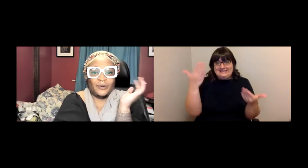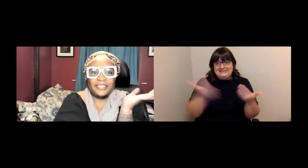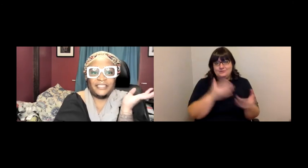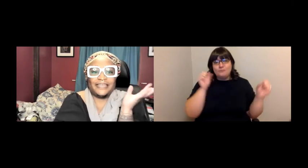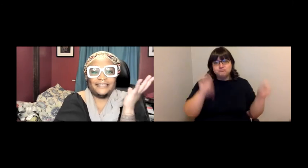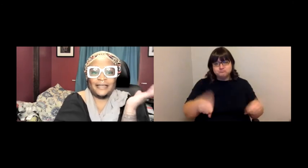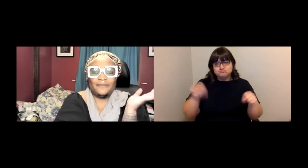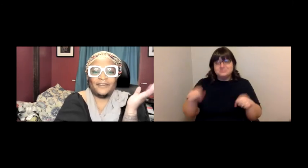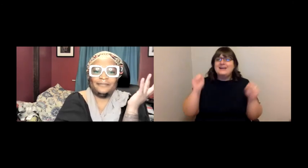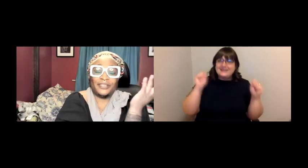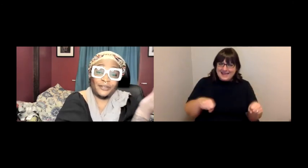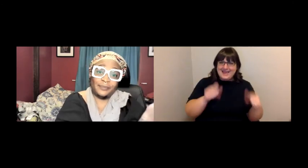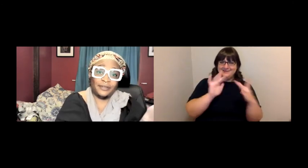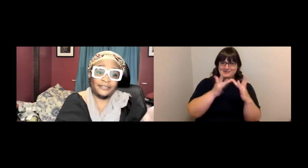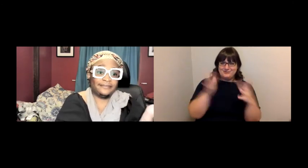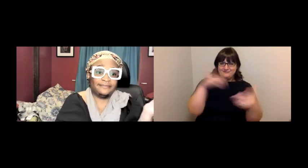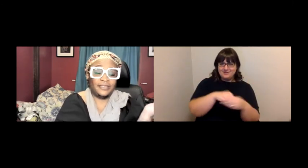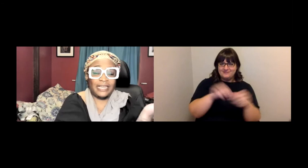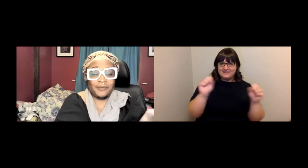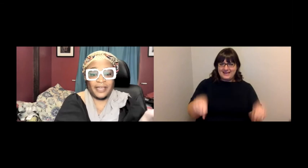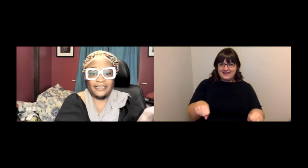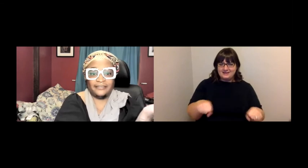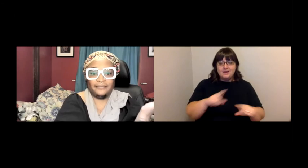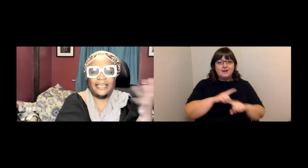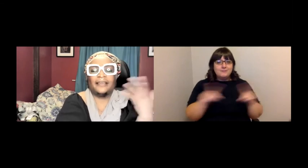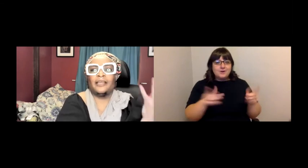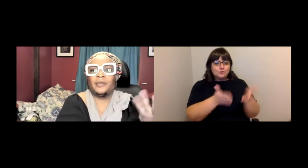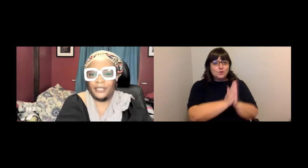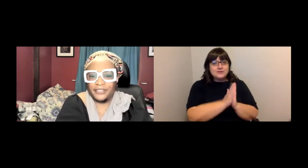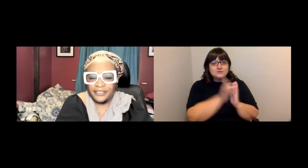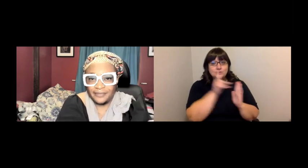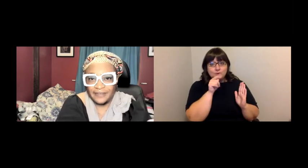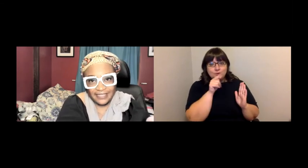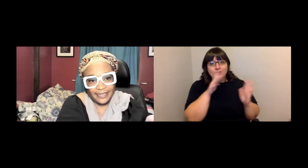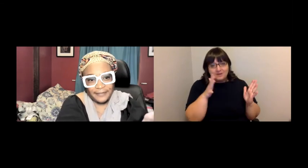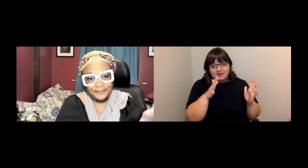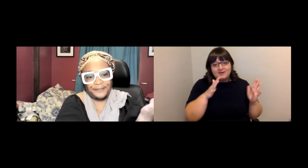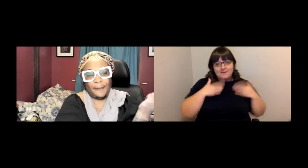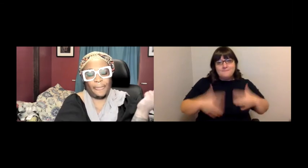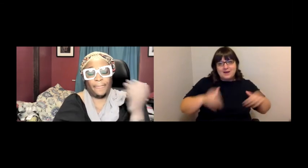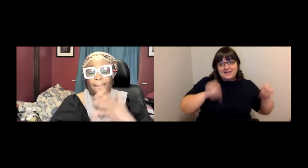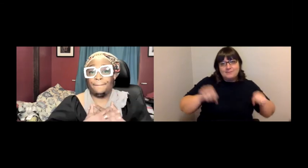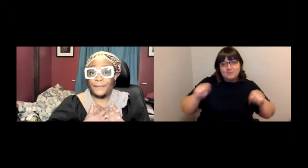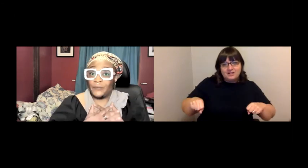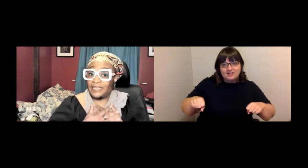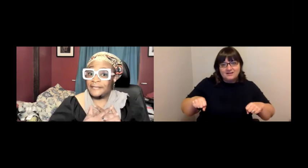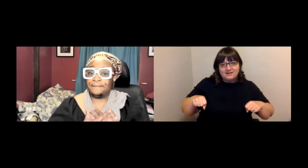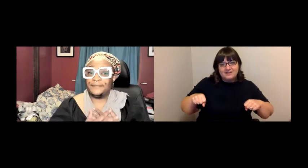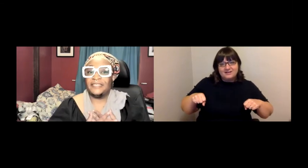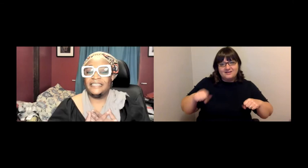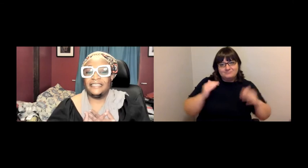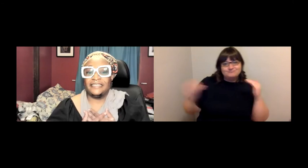The request just has to come from the neurotypical, or the able-bodied, the economic producers of society.